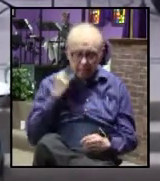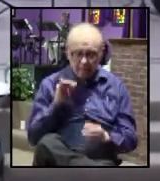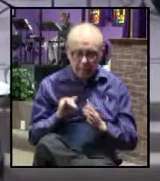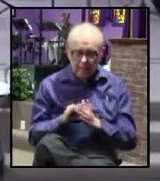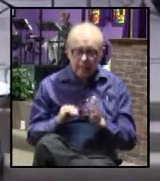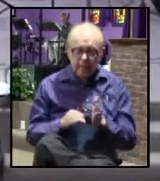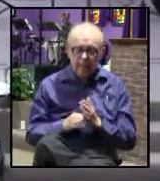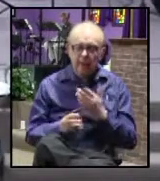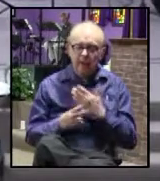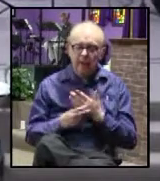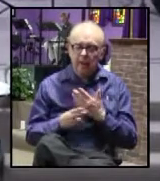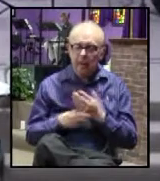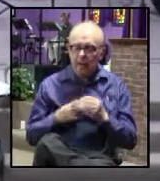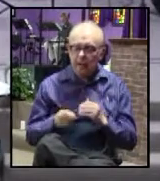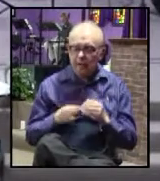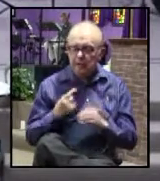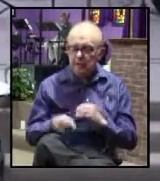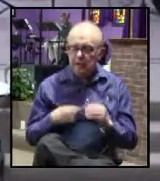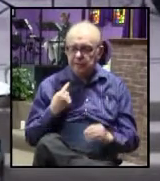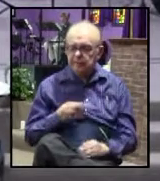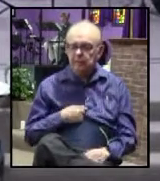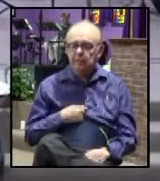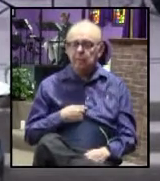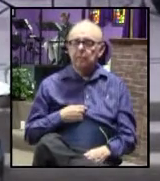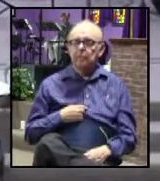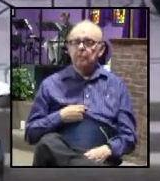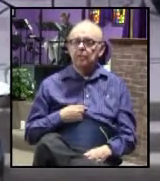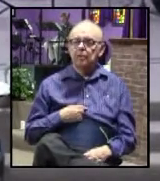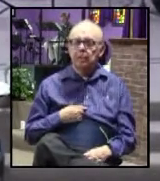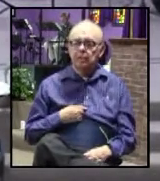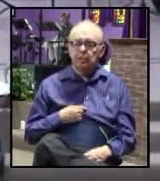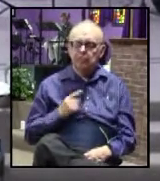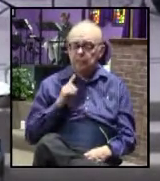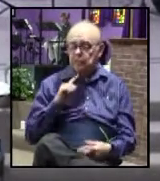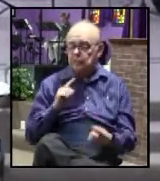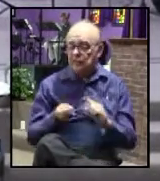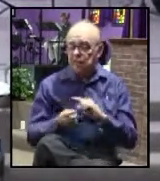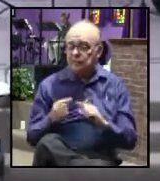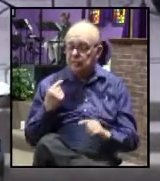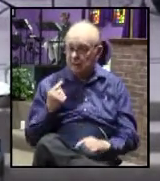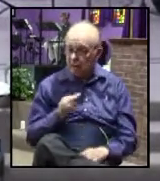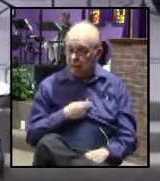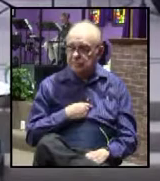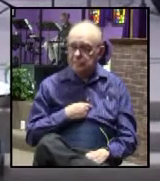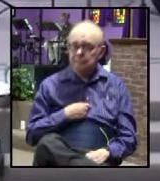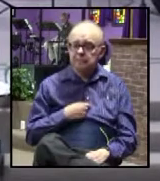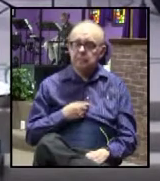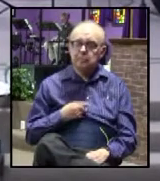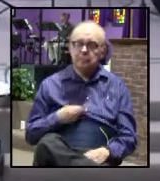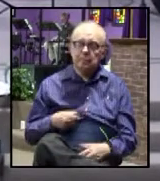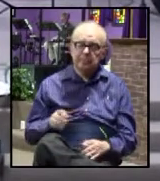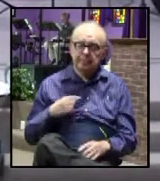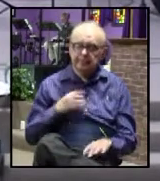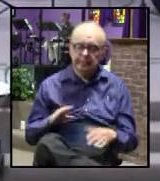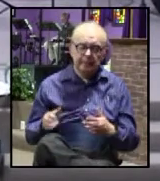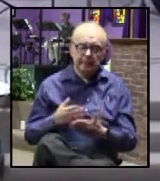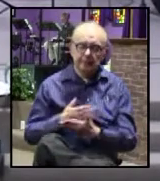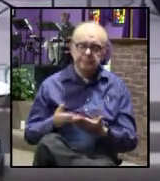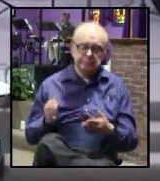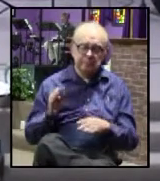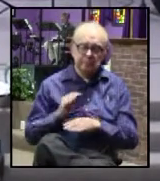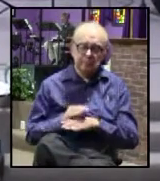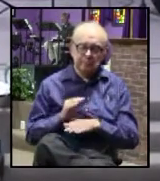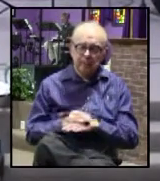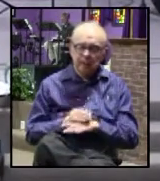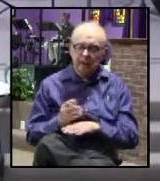if we're secure in our identity of who we are, it changes us. It allows us to do things on